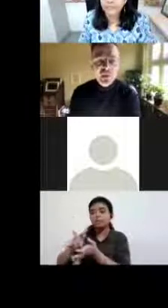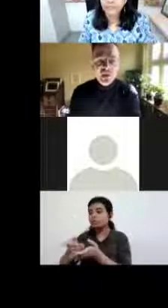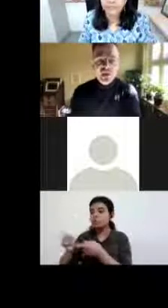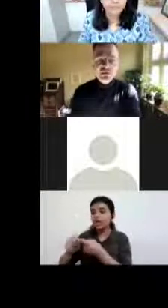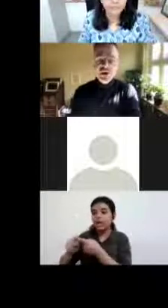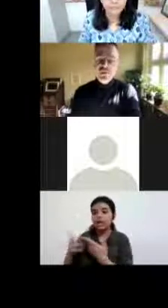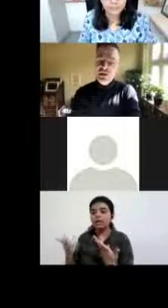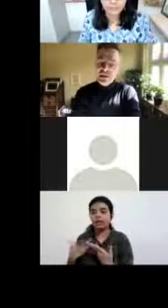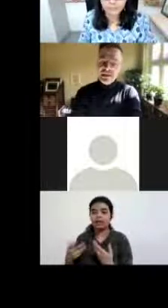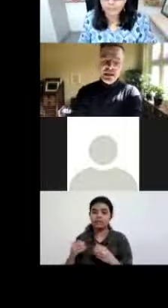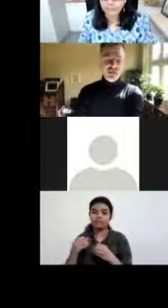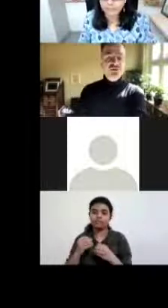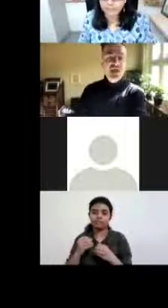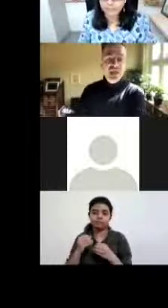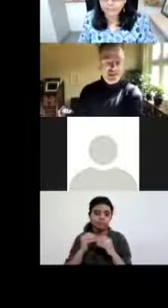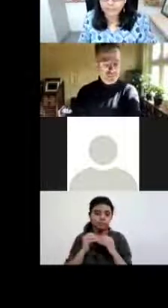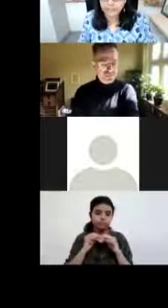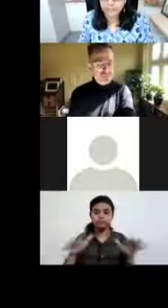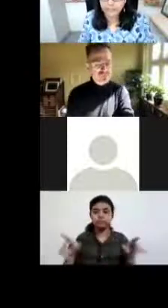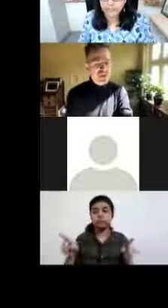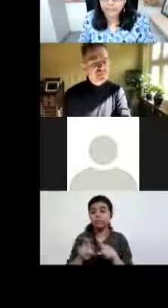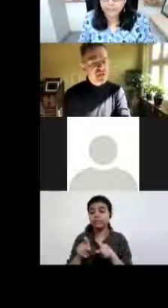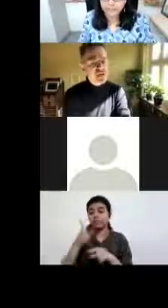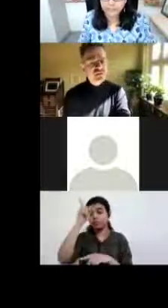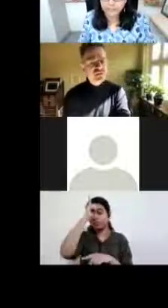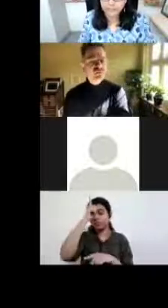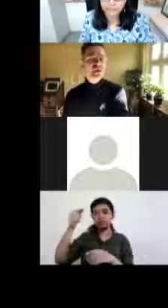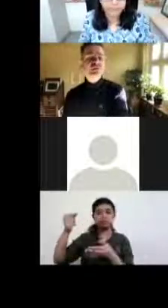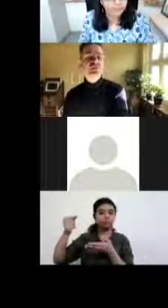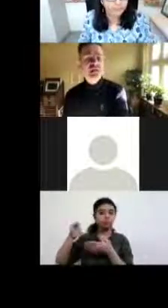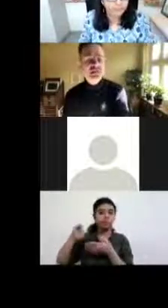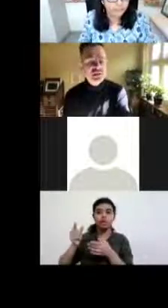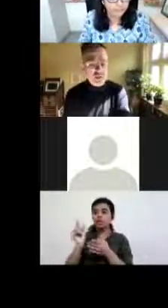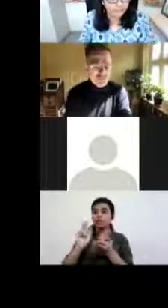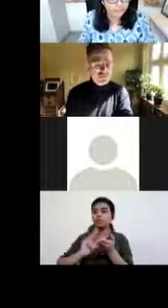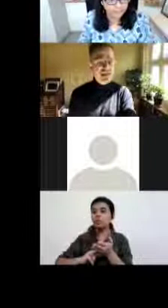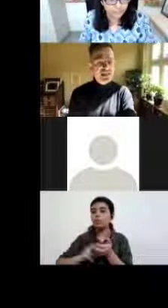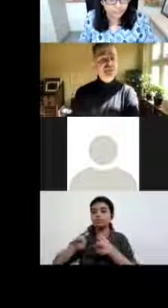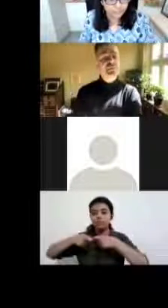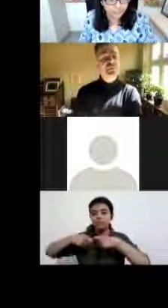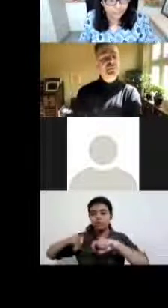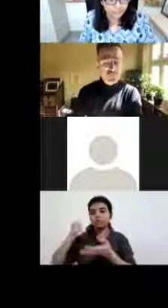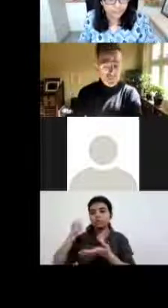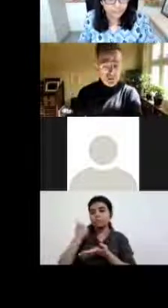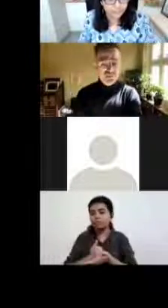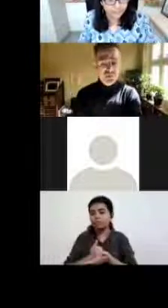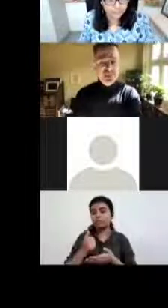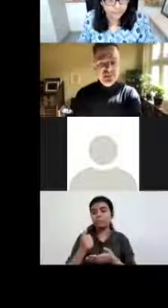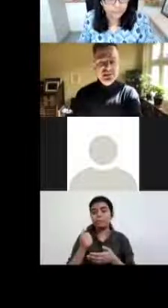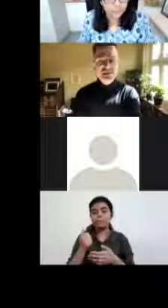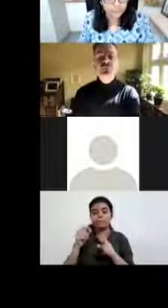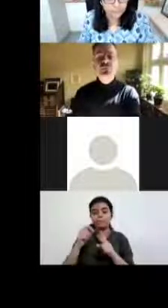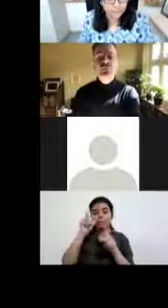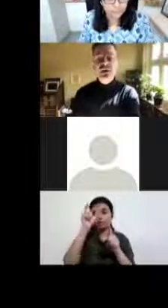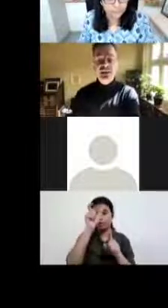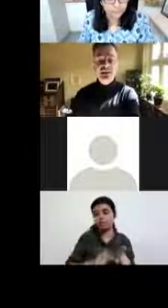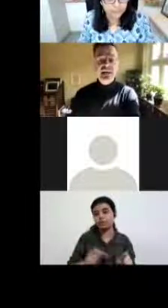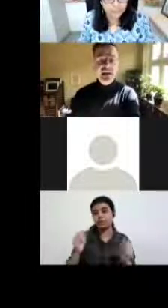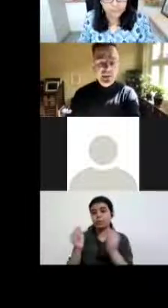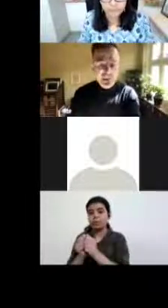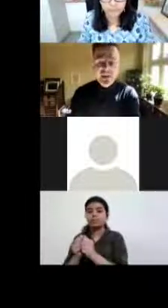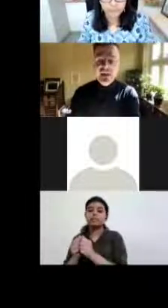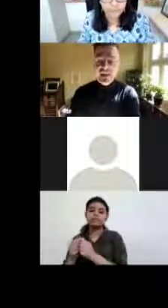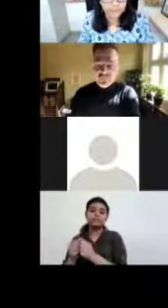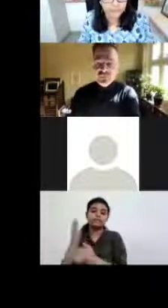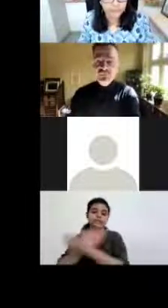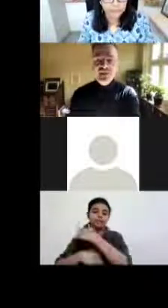now. Germany as a country has fully ratified the UN Convention of the Rights of Persons with Disabilities in